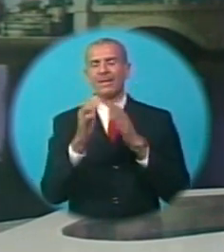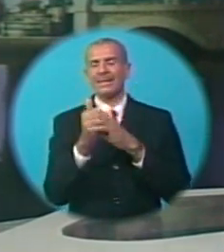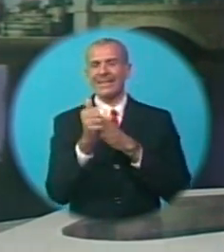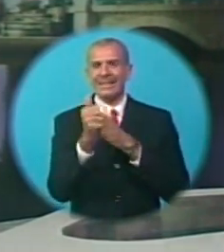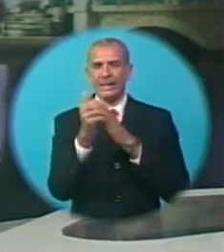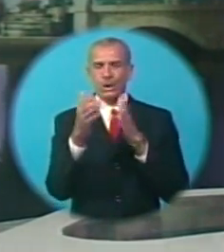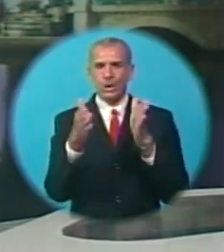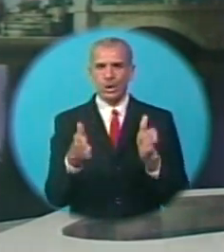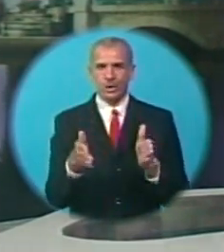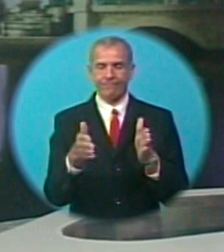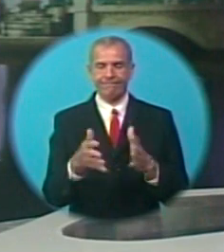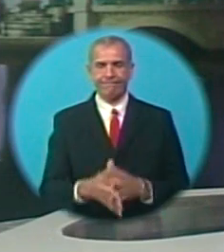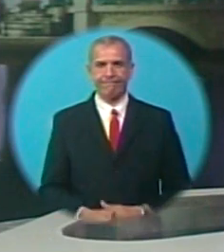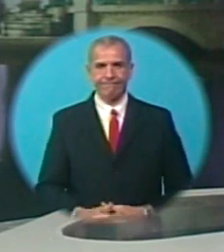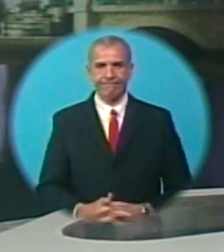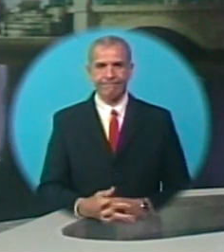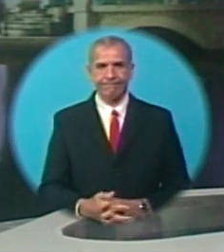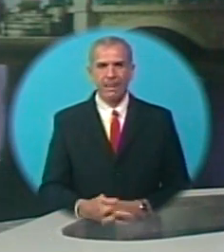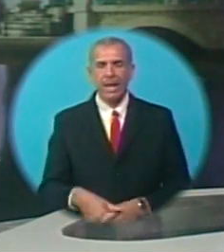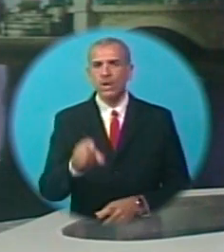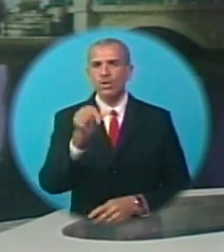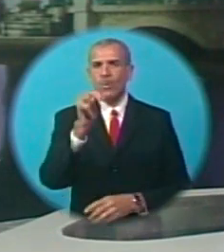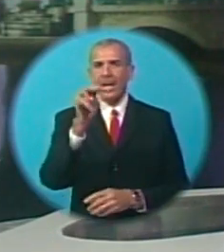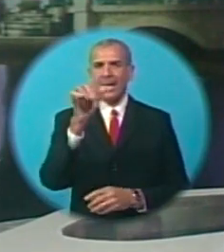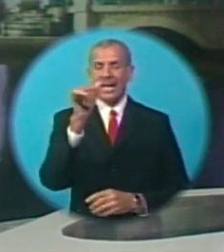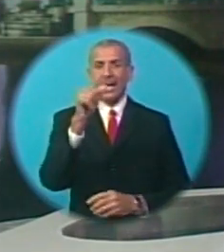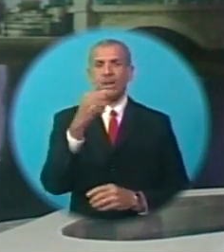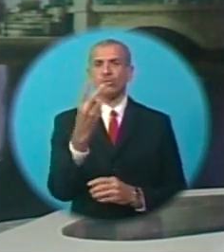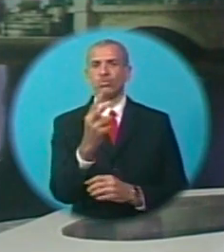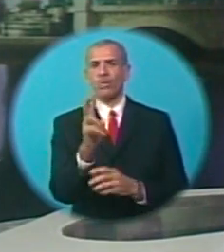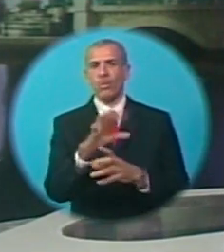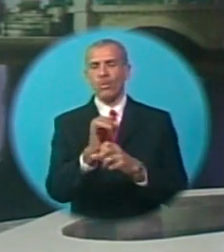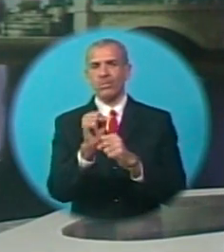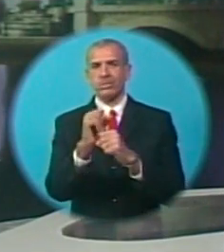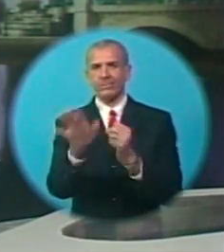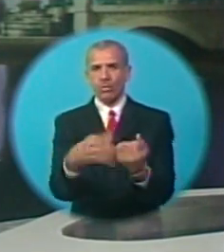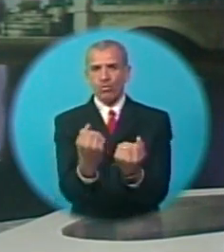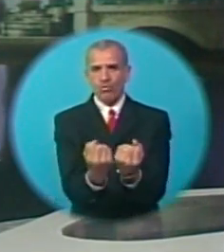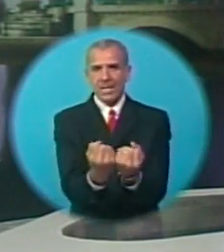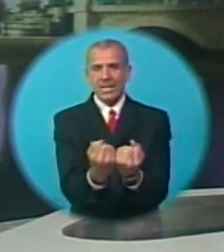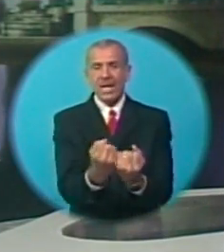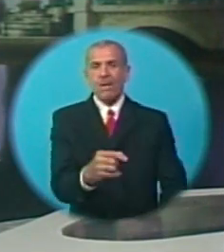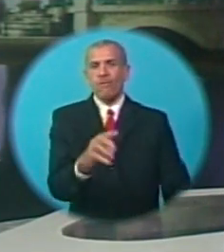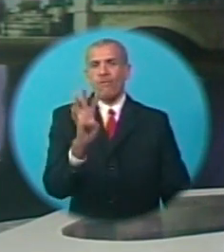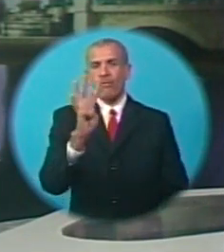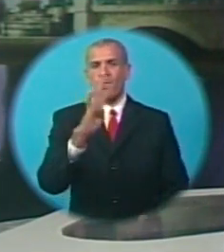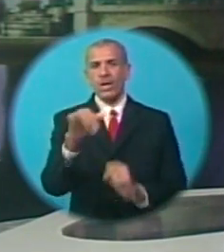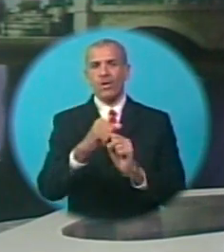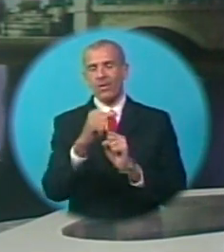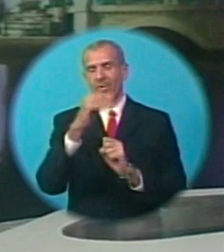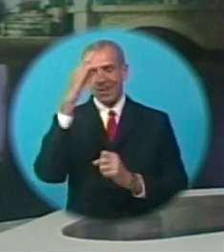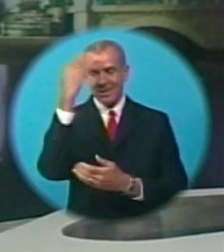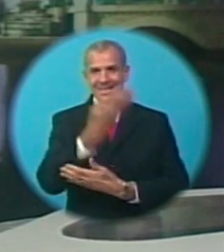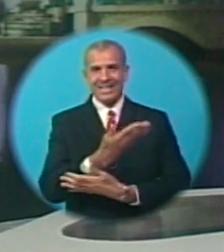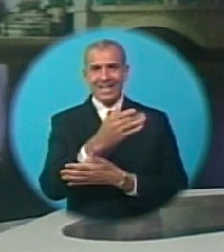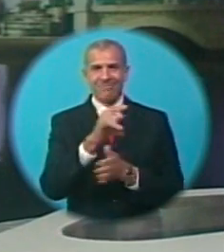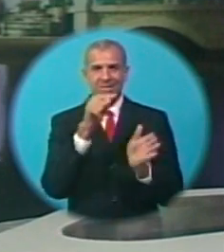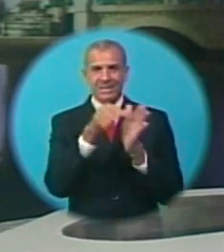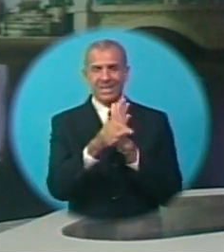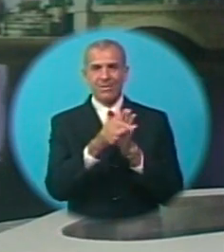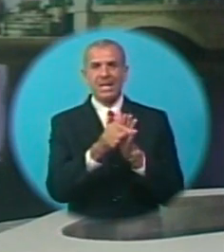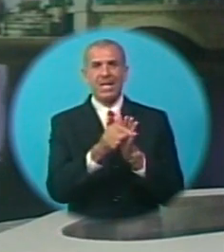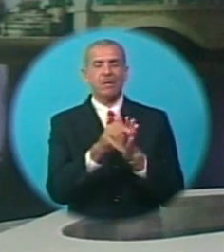leader." Well, in Guyana now, a couple was arrested for questioning after their 4-year-old son was killed following a